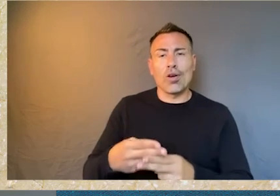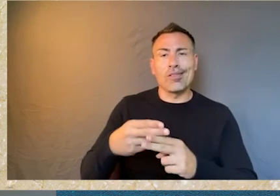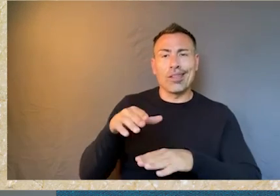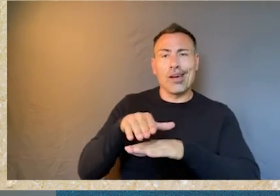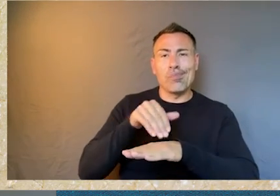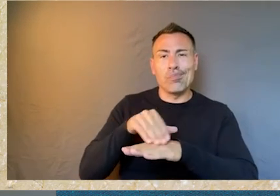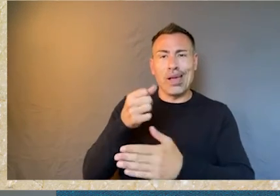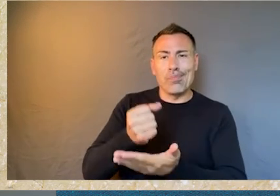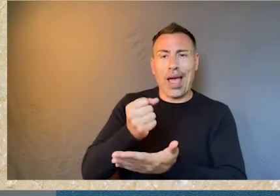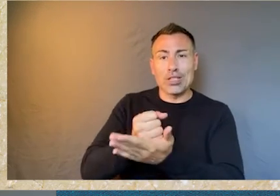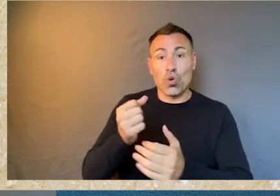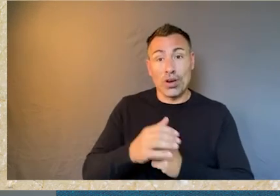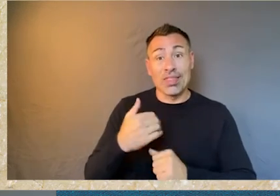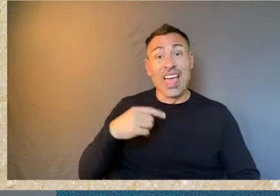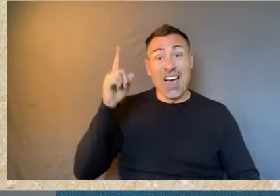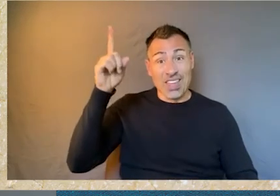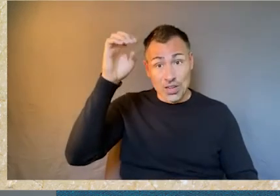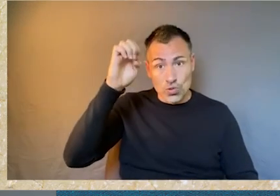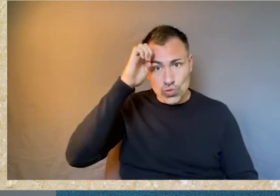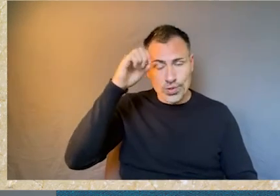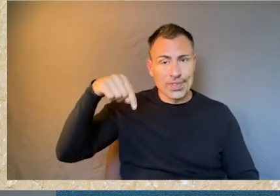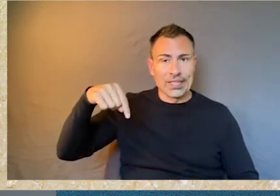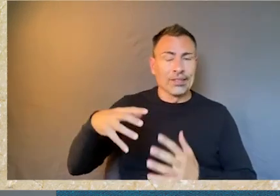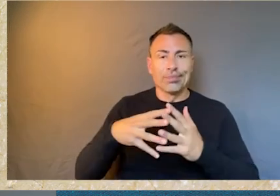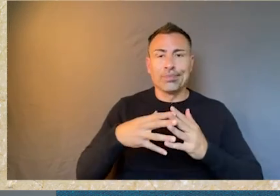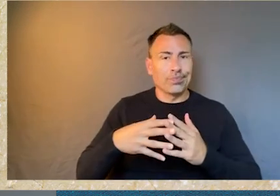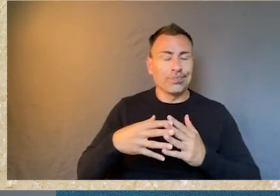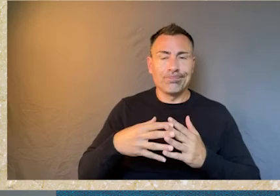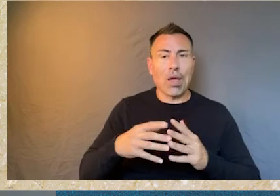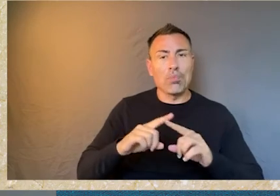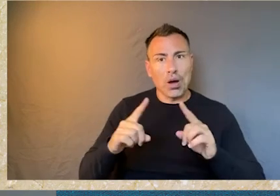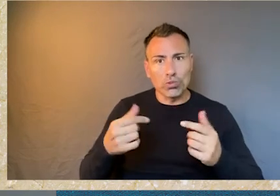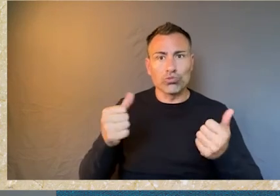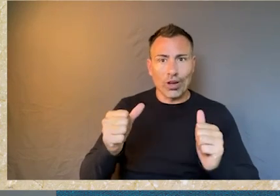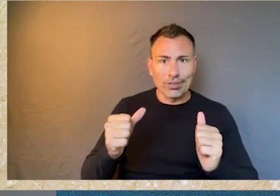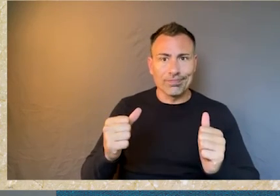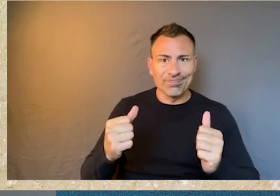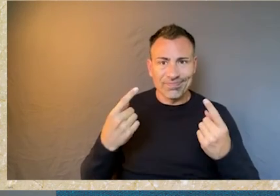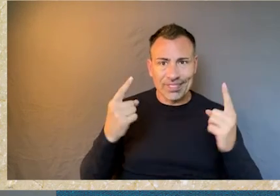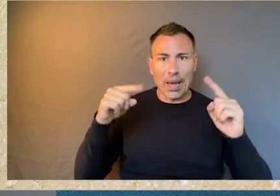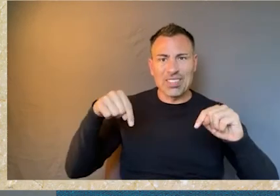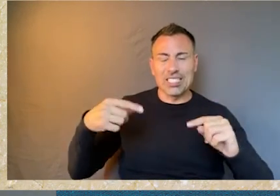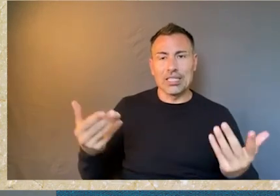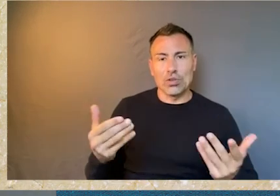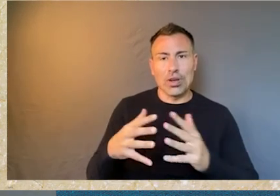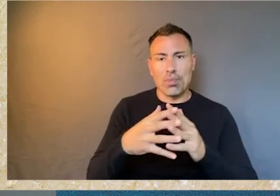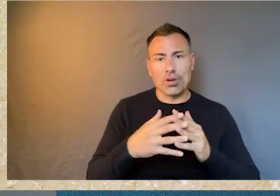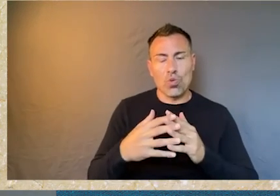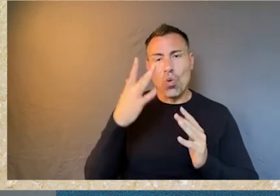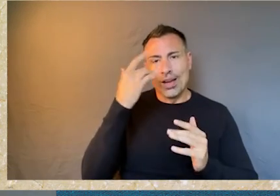Europe. They don't do it in America, but that's something that we're advocating for all the time to try to get rid of some of this